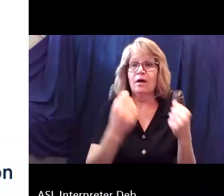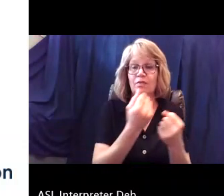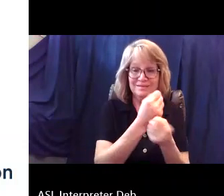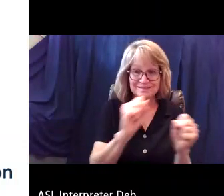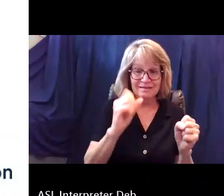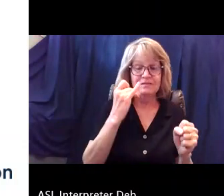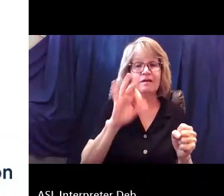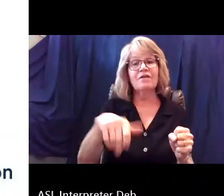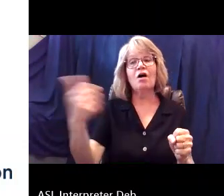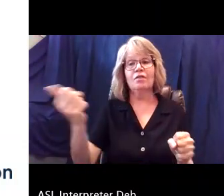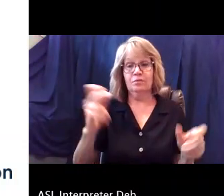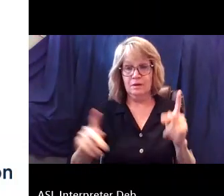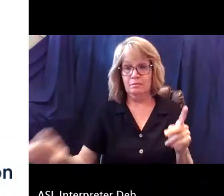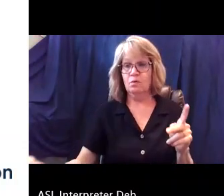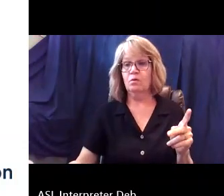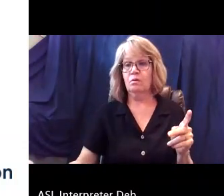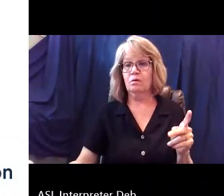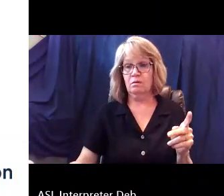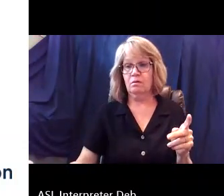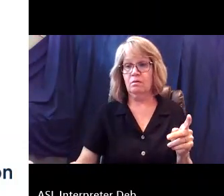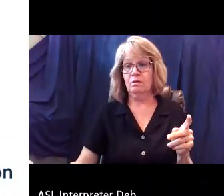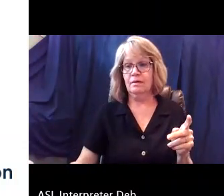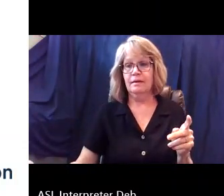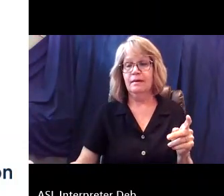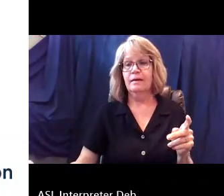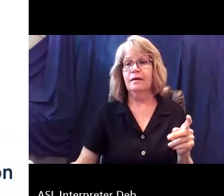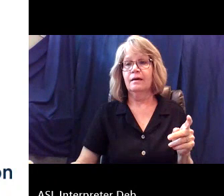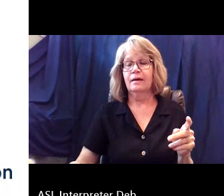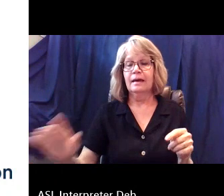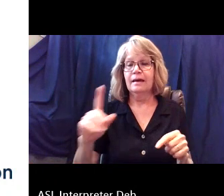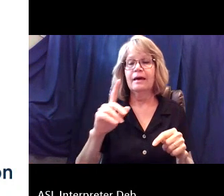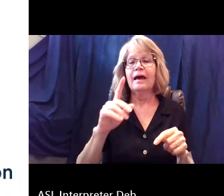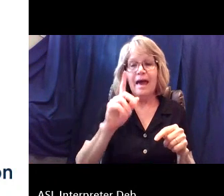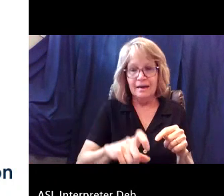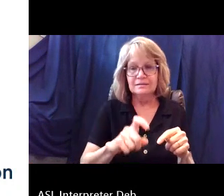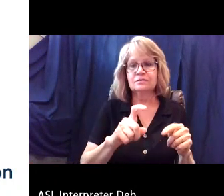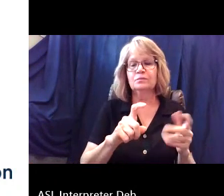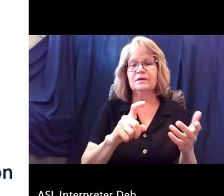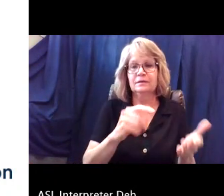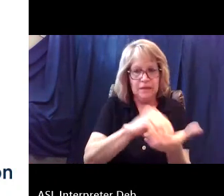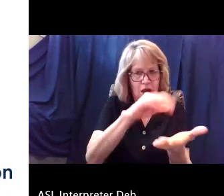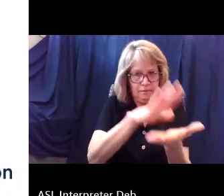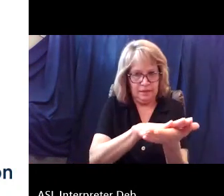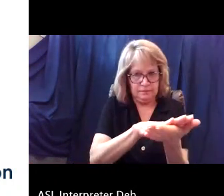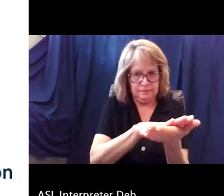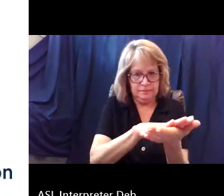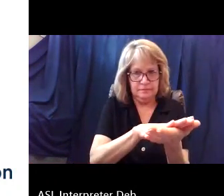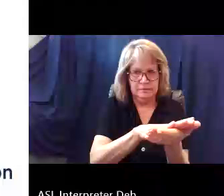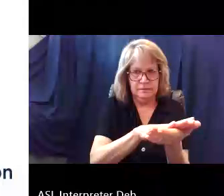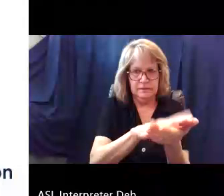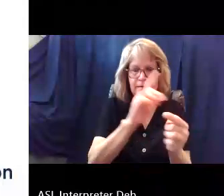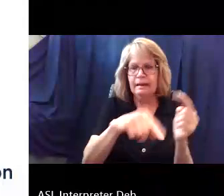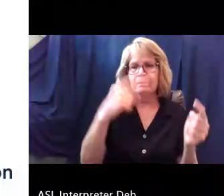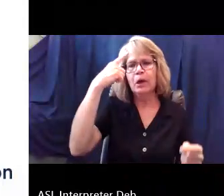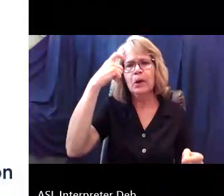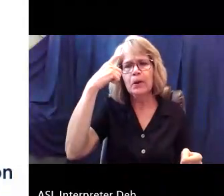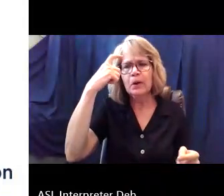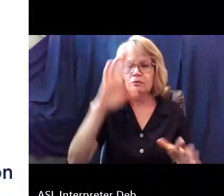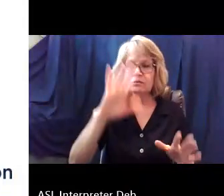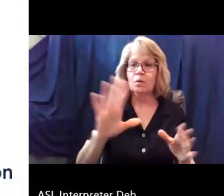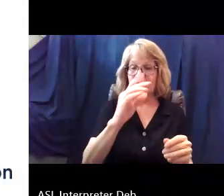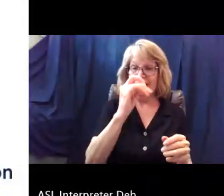others, now this can't be a speculative situation. This has to be something that's documented. And if there's that direct threat, then that